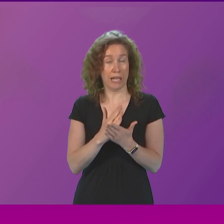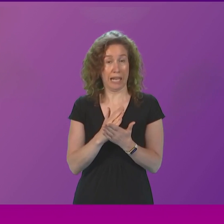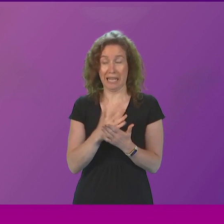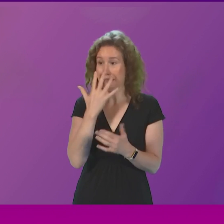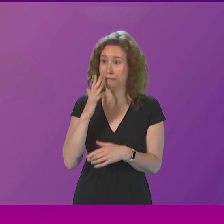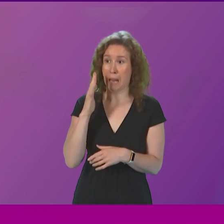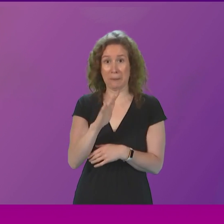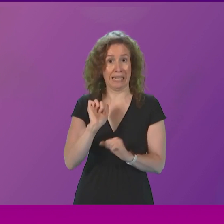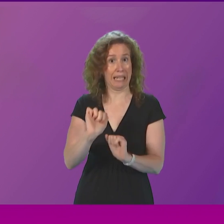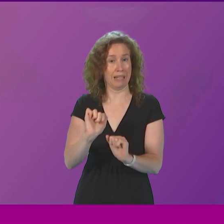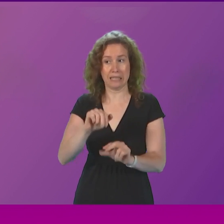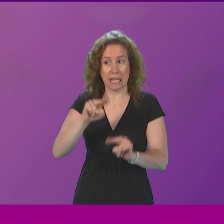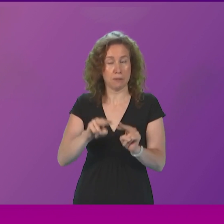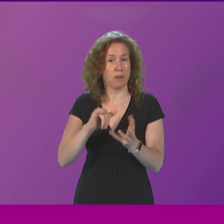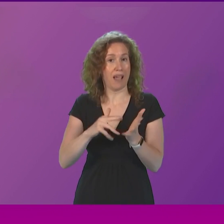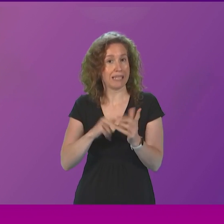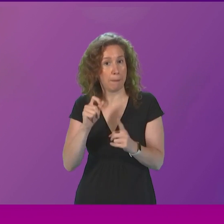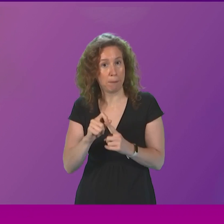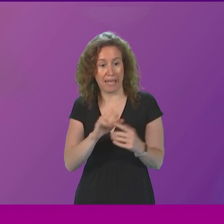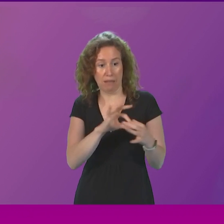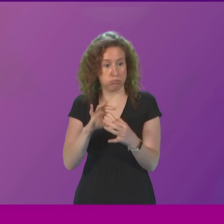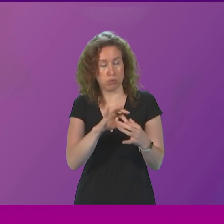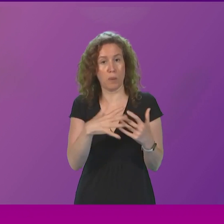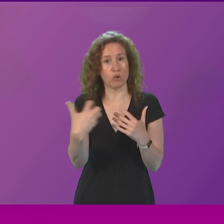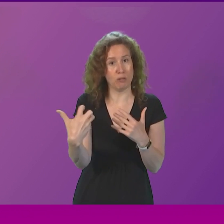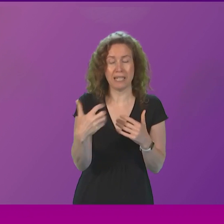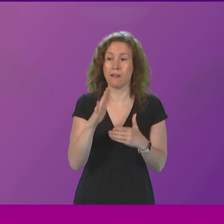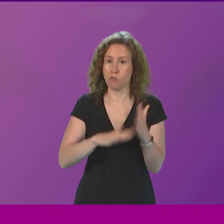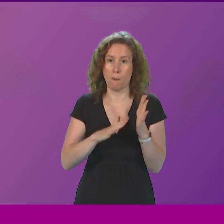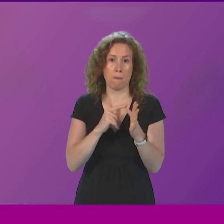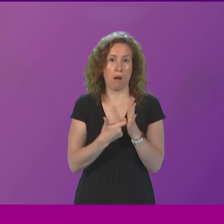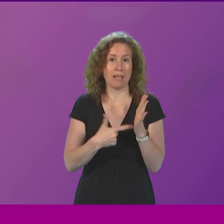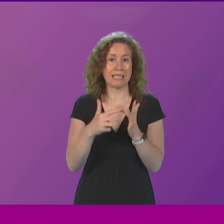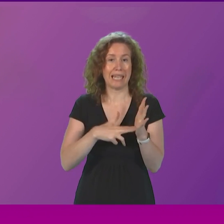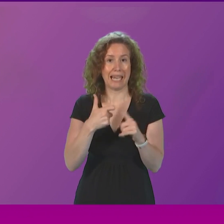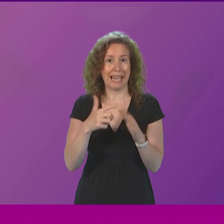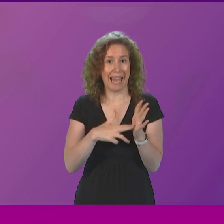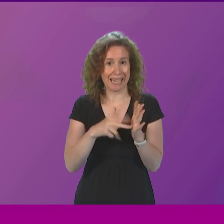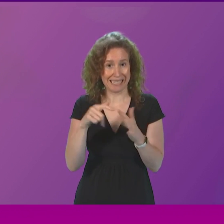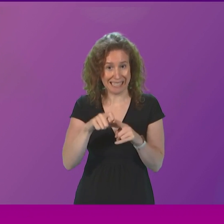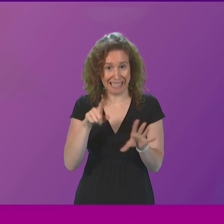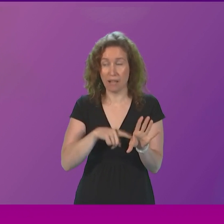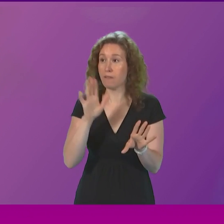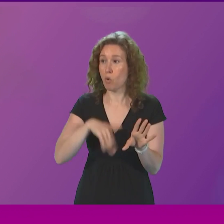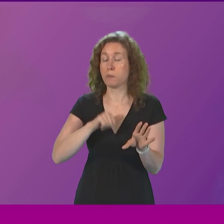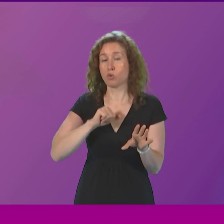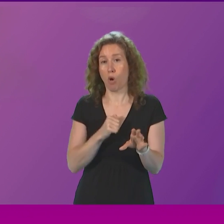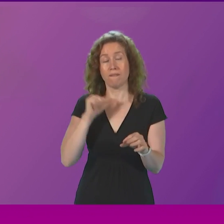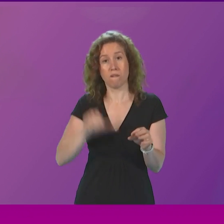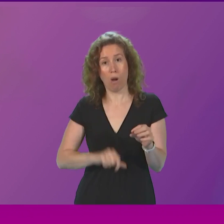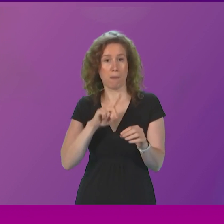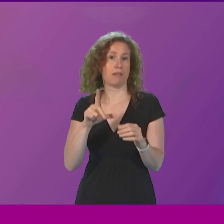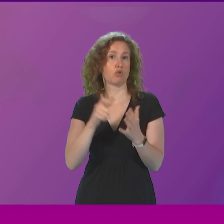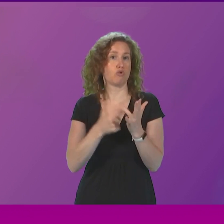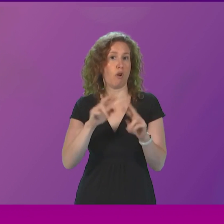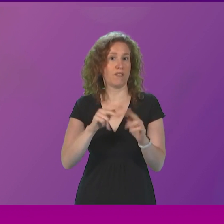assessment of his government and the SNP Green coalition government from Martin Kennedy, from Scotland's farmers and crofters. I hope when the